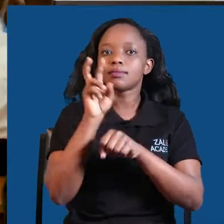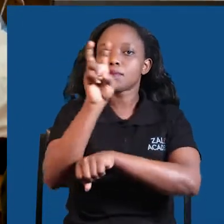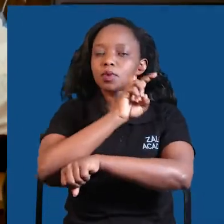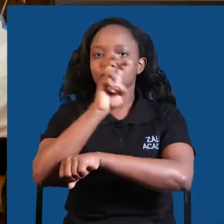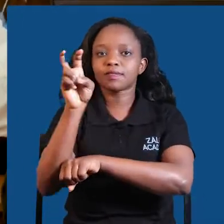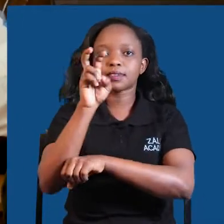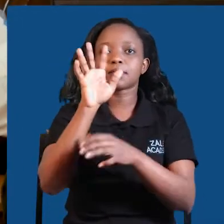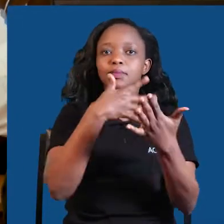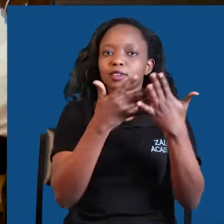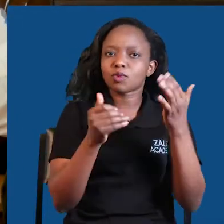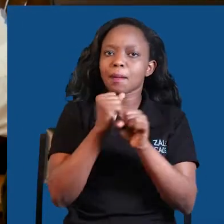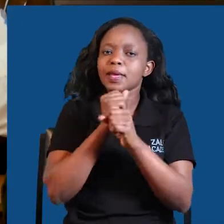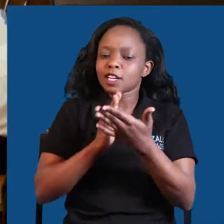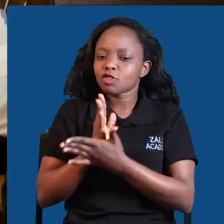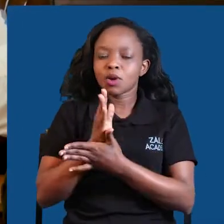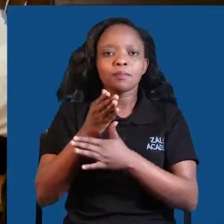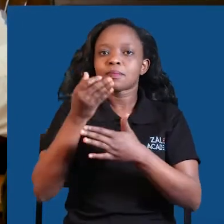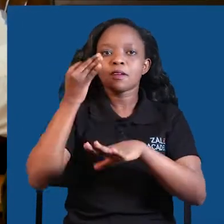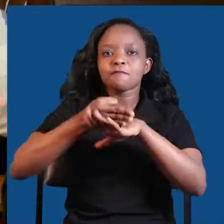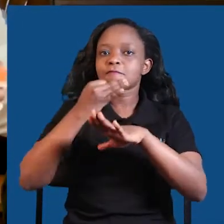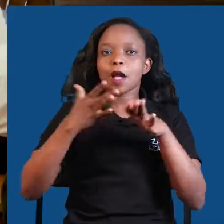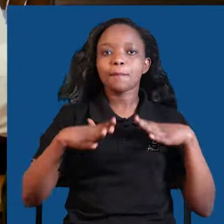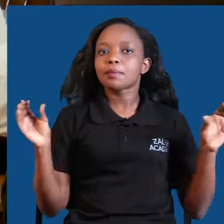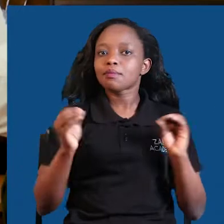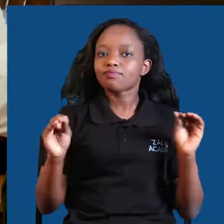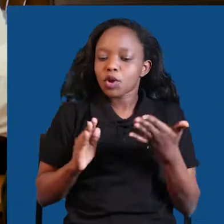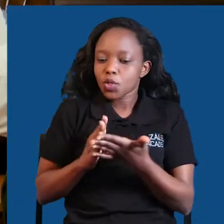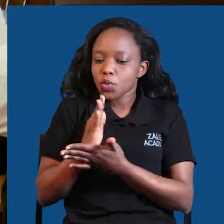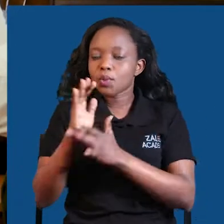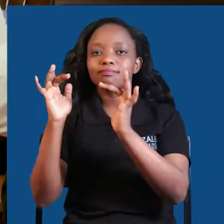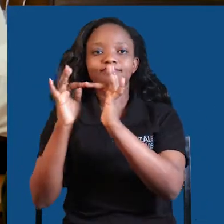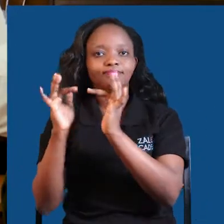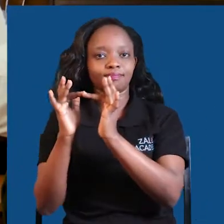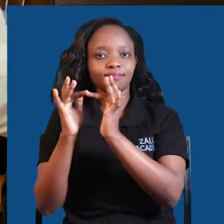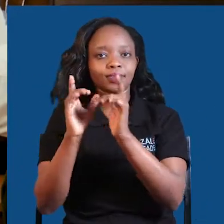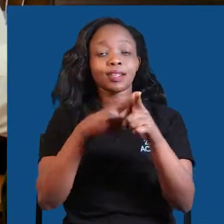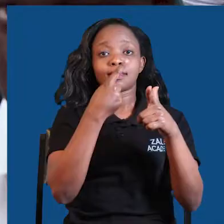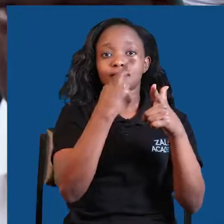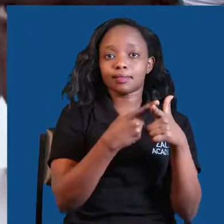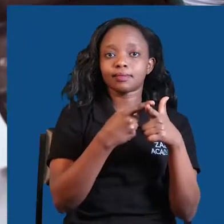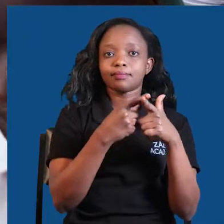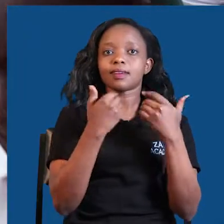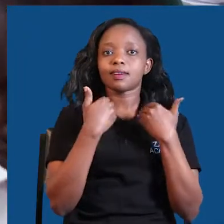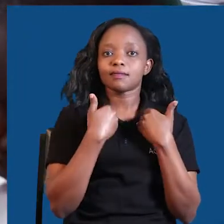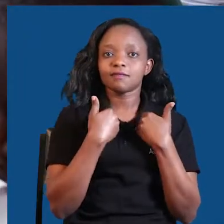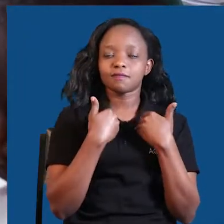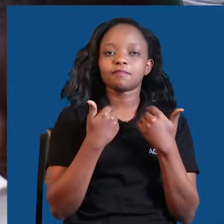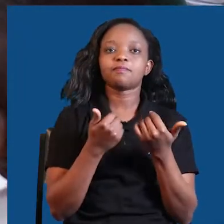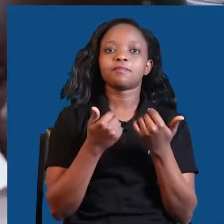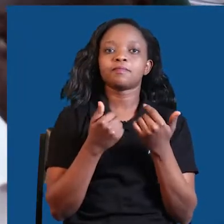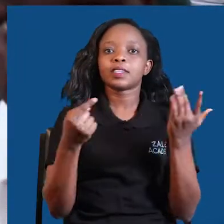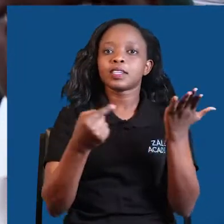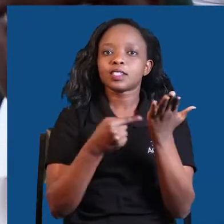work will be monitoring networks and ensuring that there are no malicious activities coming in through the network. And then we